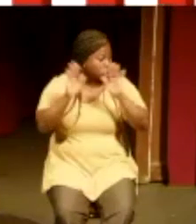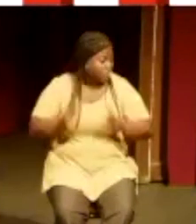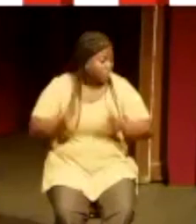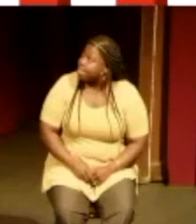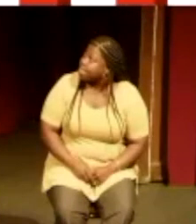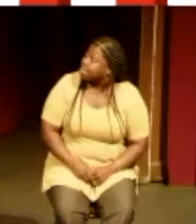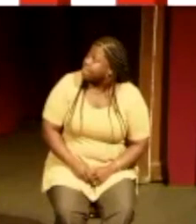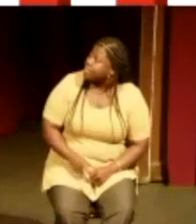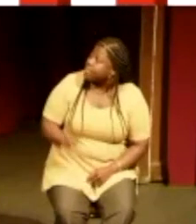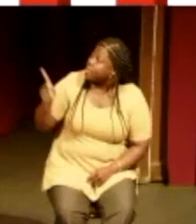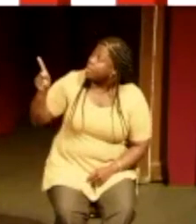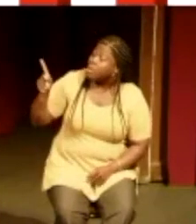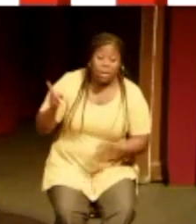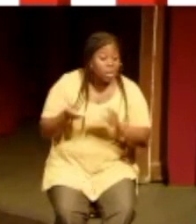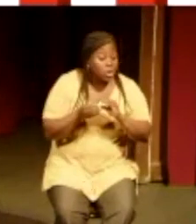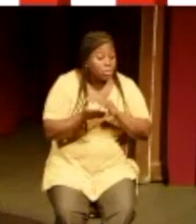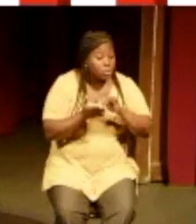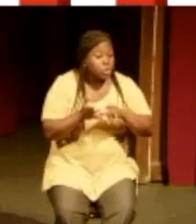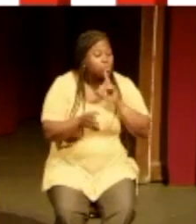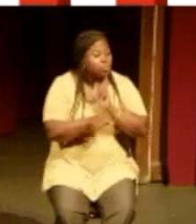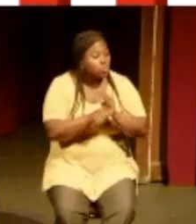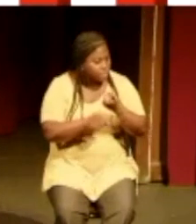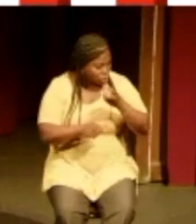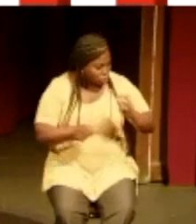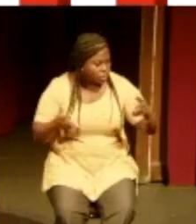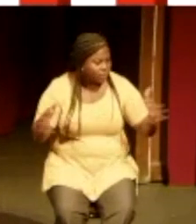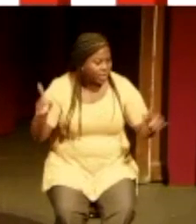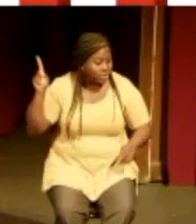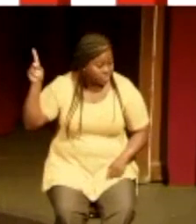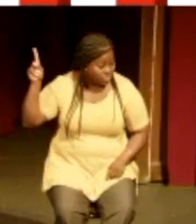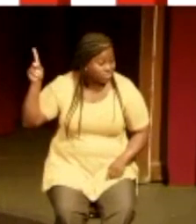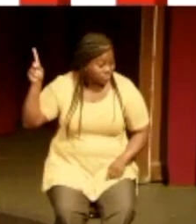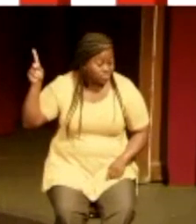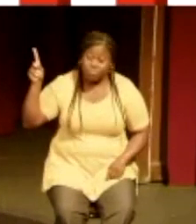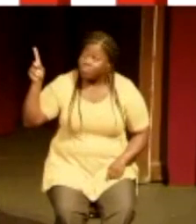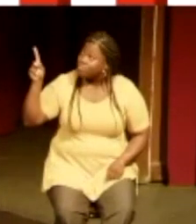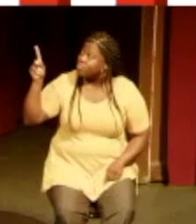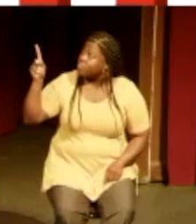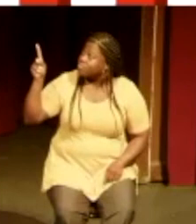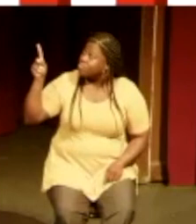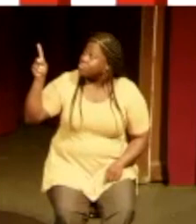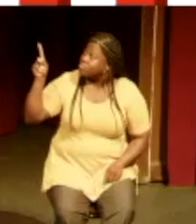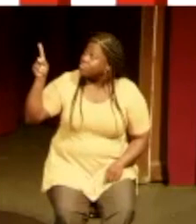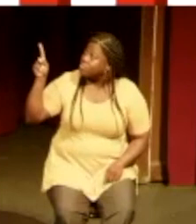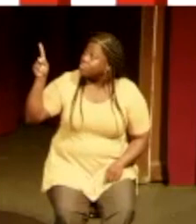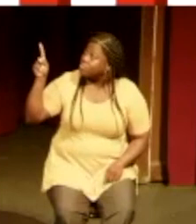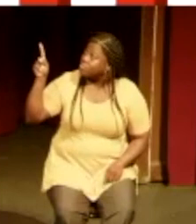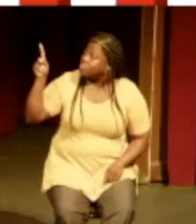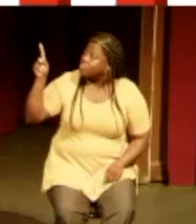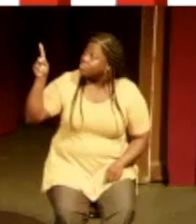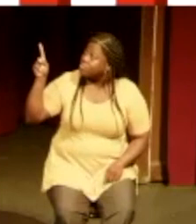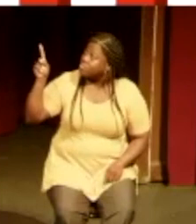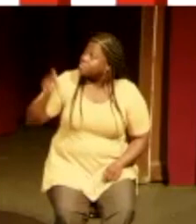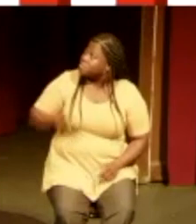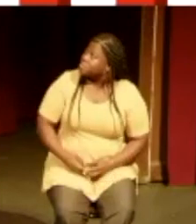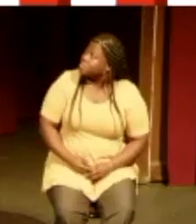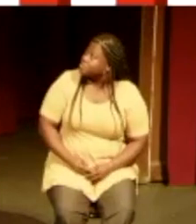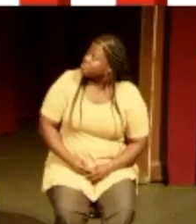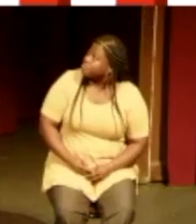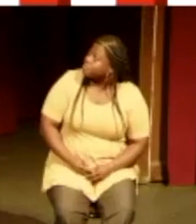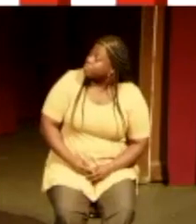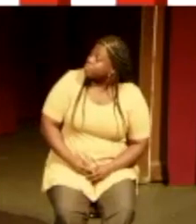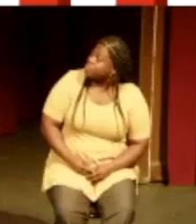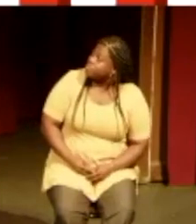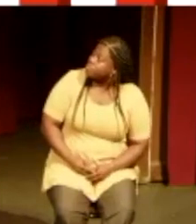number of the students that actually transferred. That was up 3% to 1,057. Six-year average of 958.